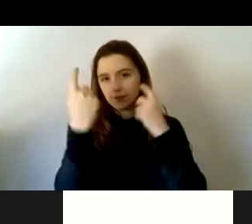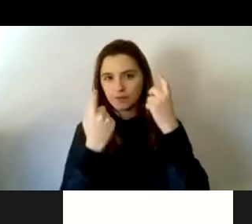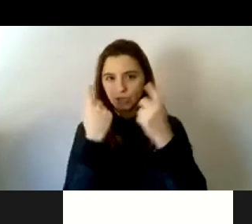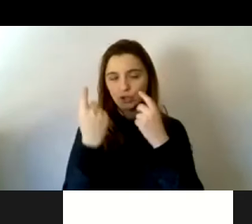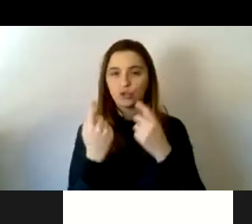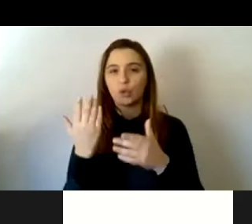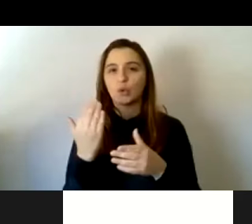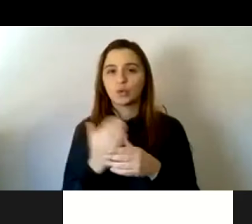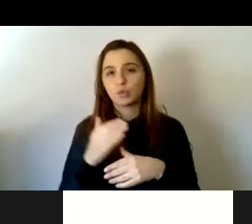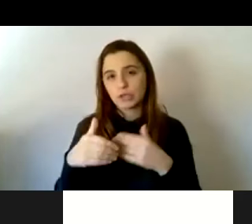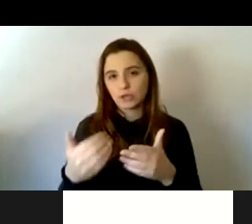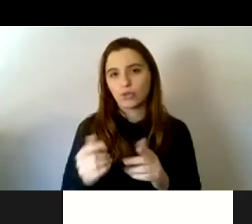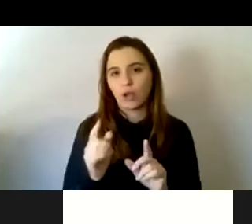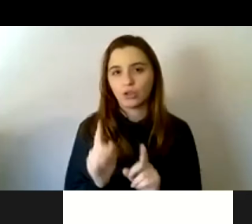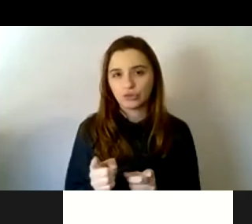well, and